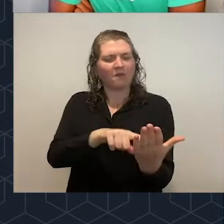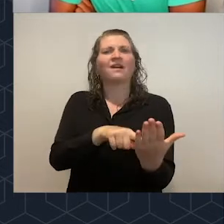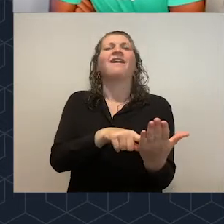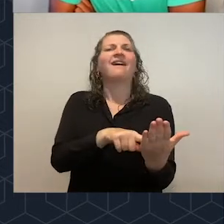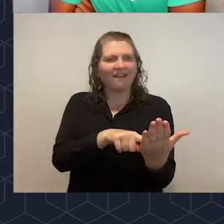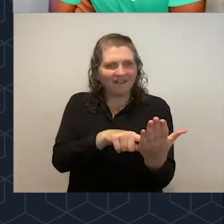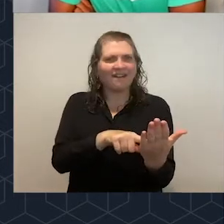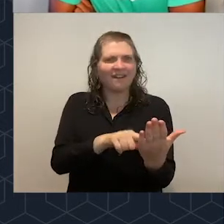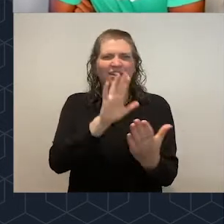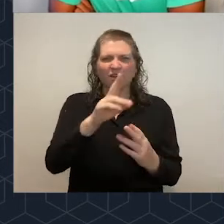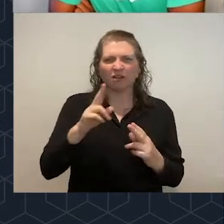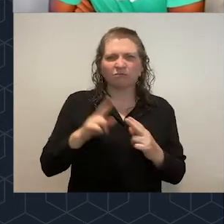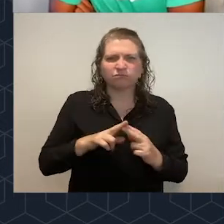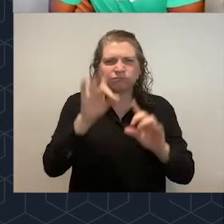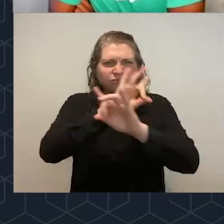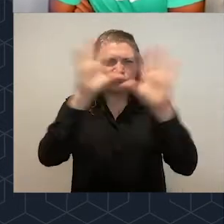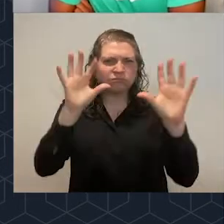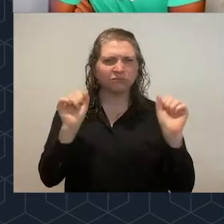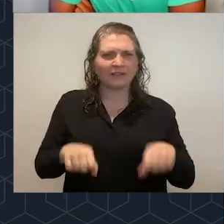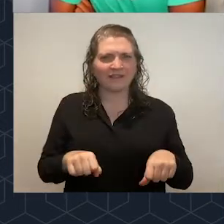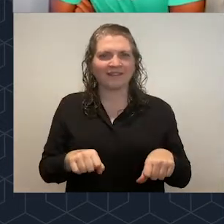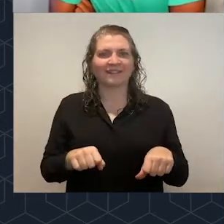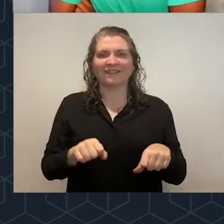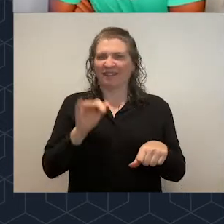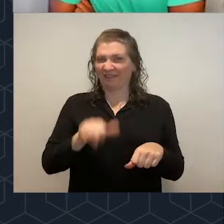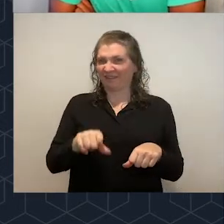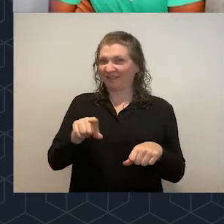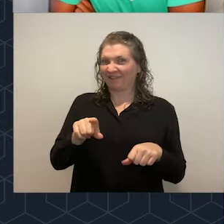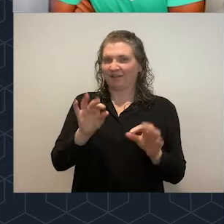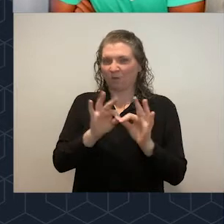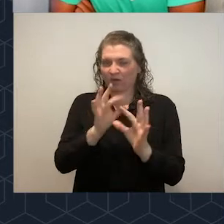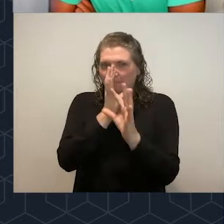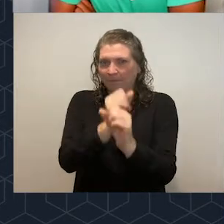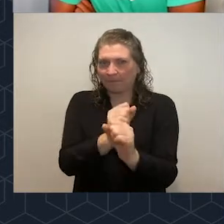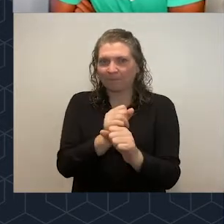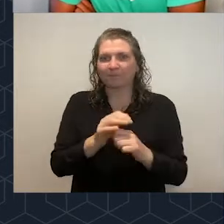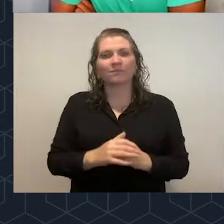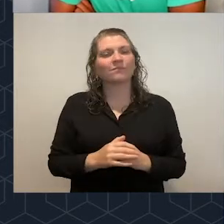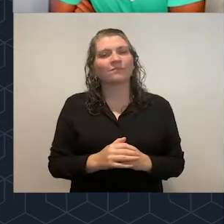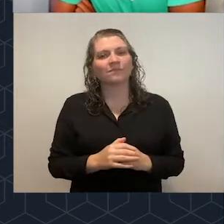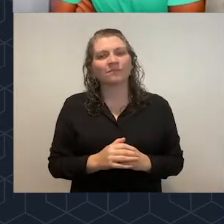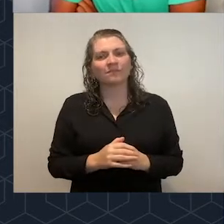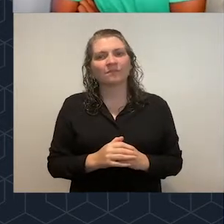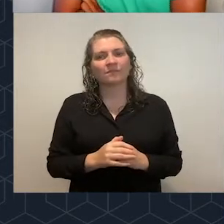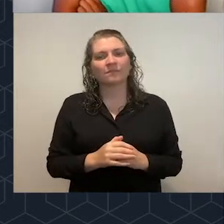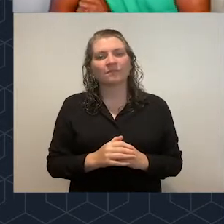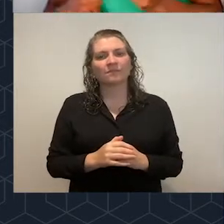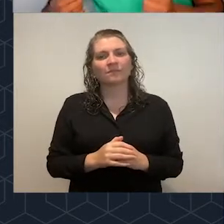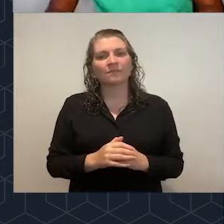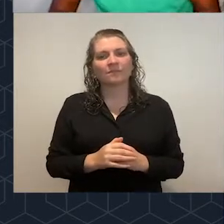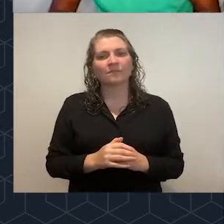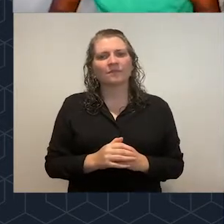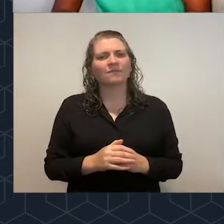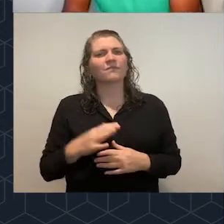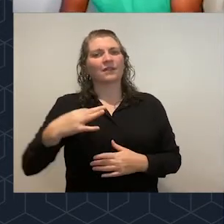in education and experiences. It should highlight your strongest assets and skills that's really going to make you that